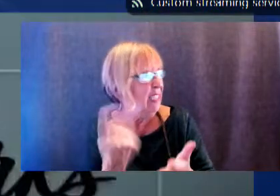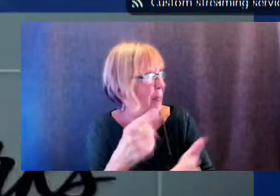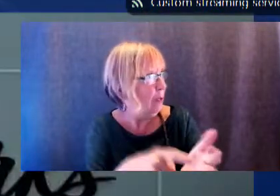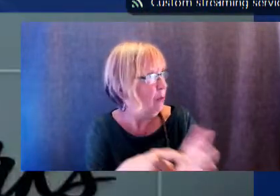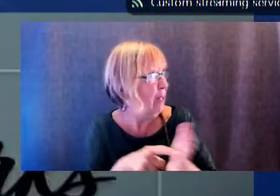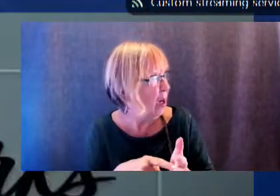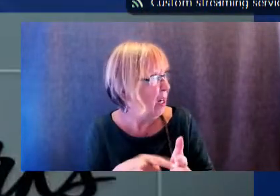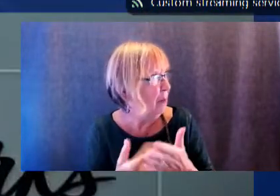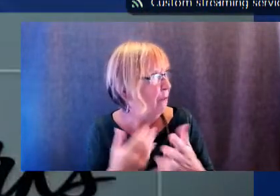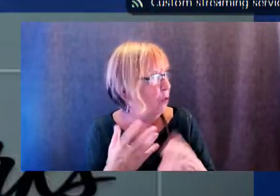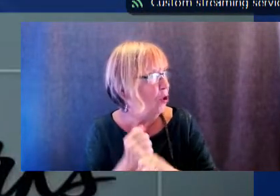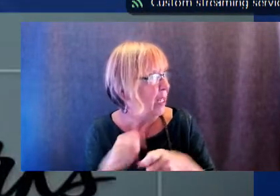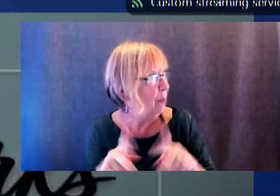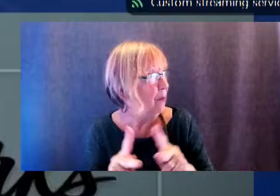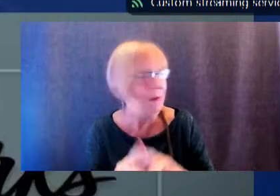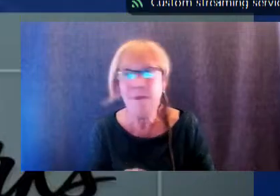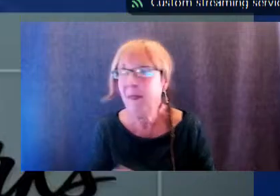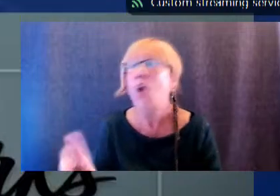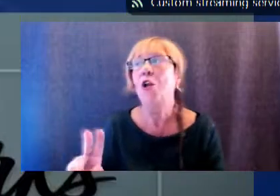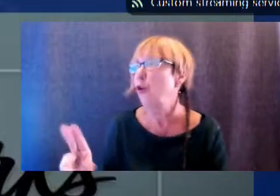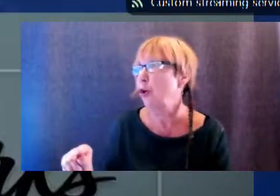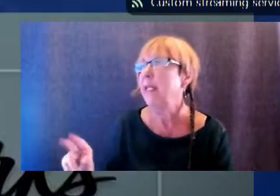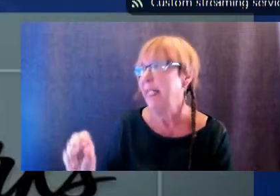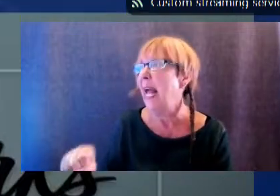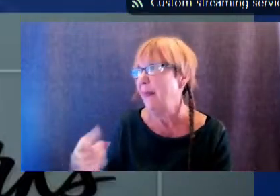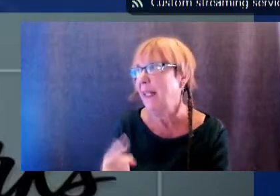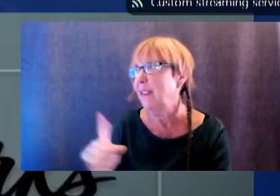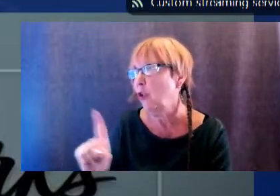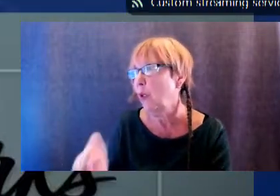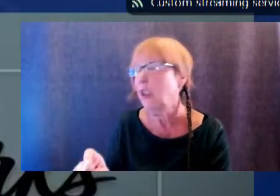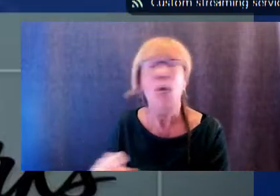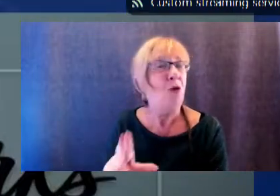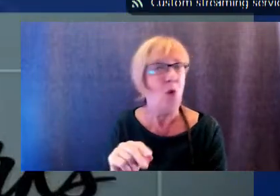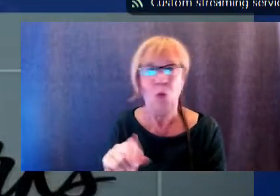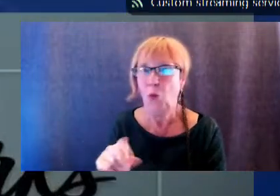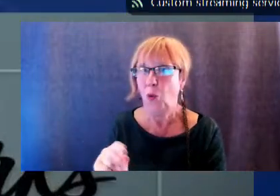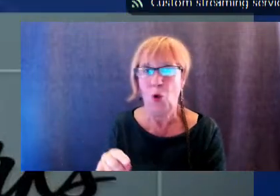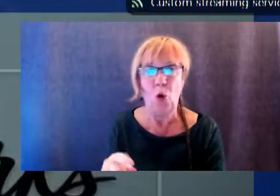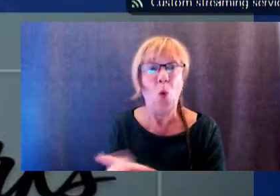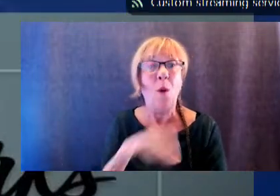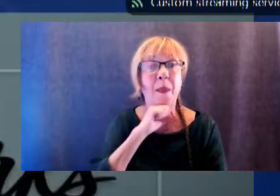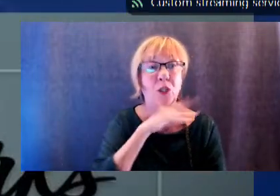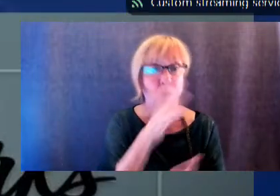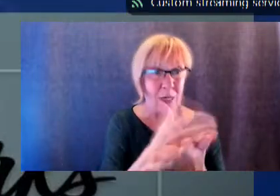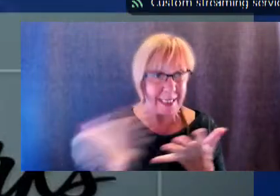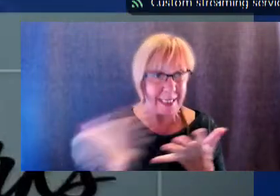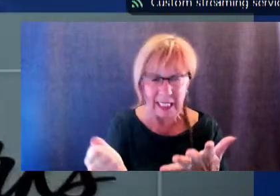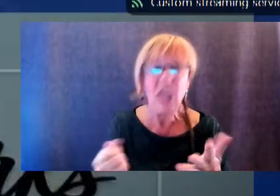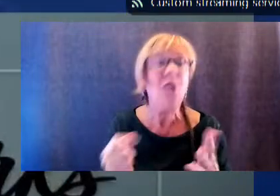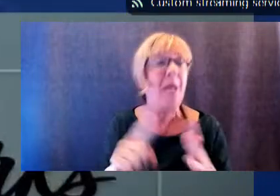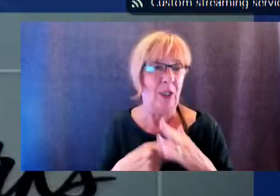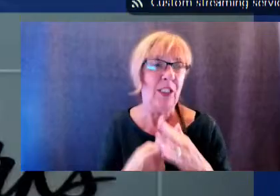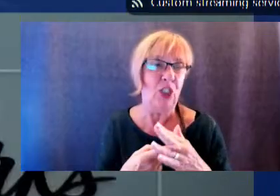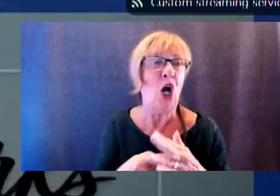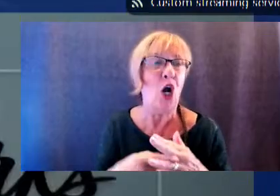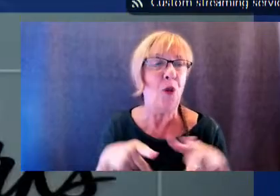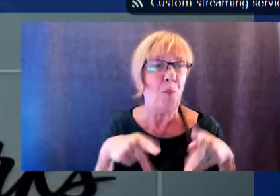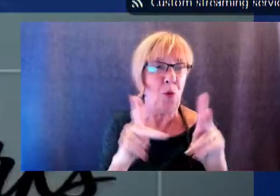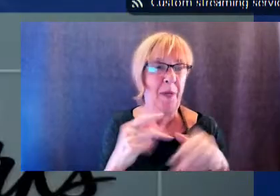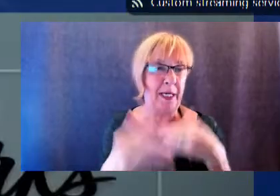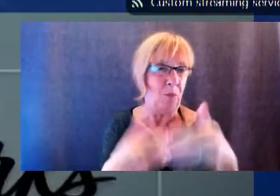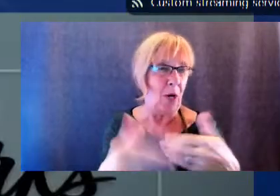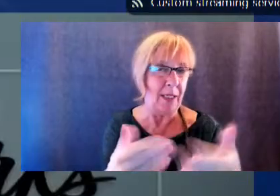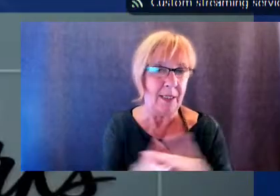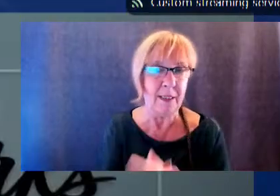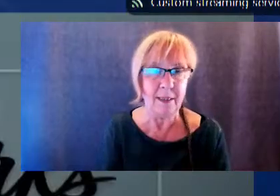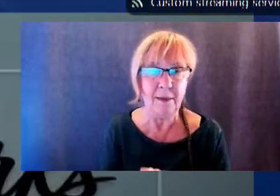through the whole permitting process. So we just need to make sure that debris is cleared. And so there's, once the debris is cleared, we can